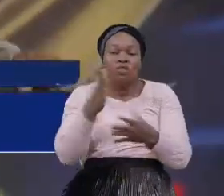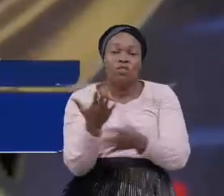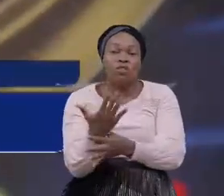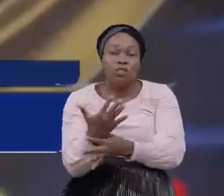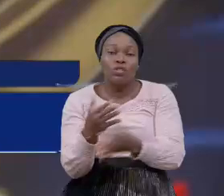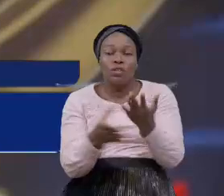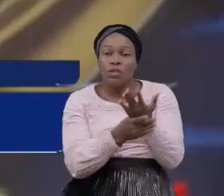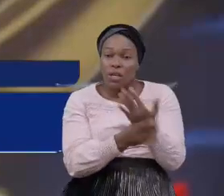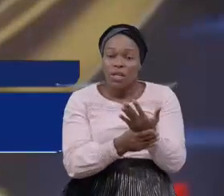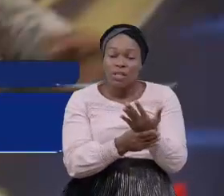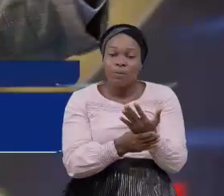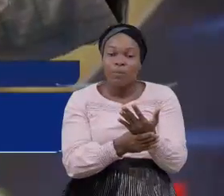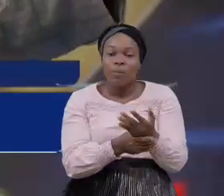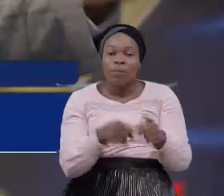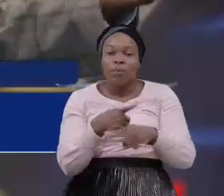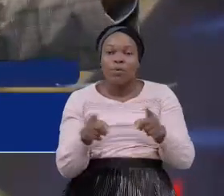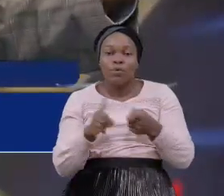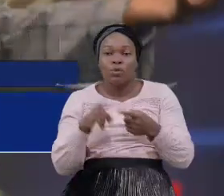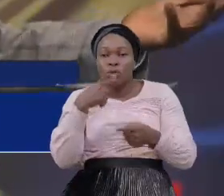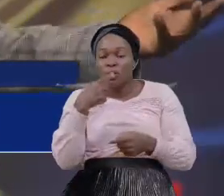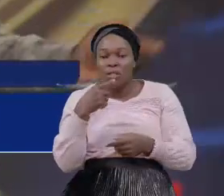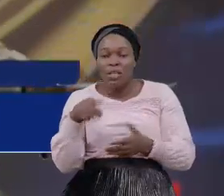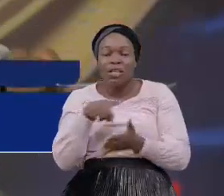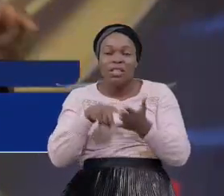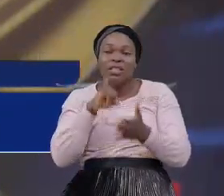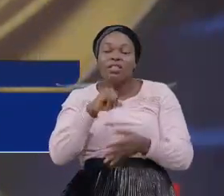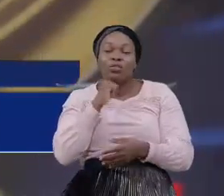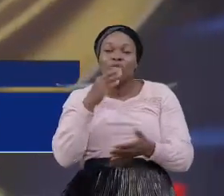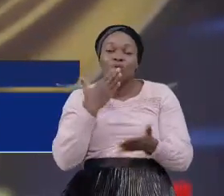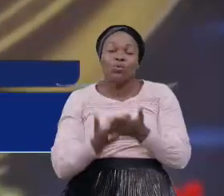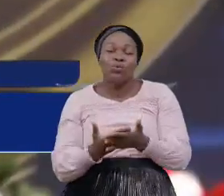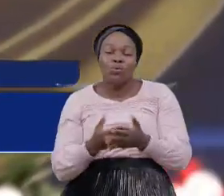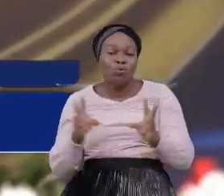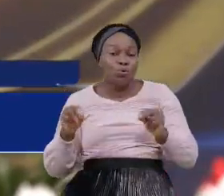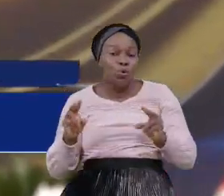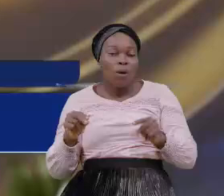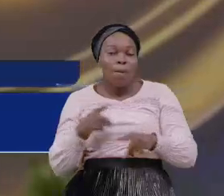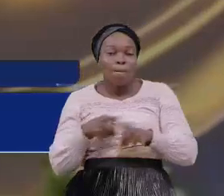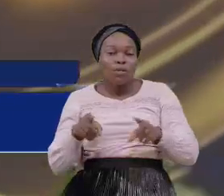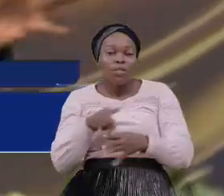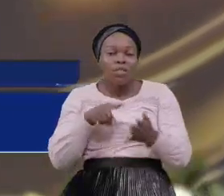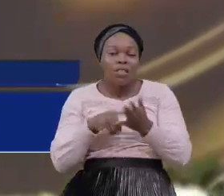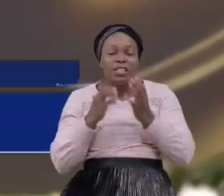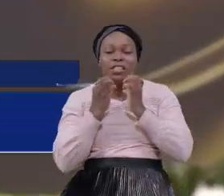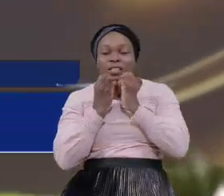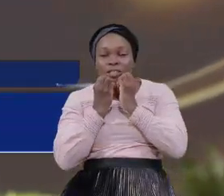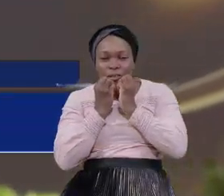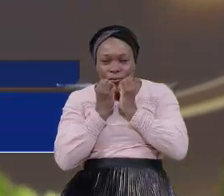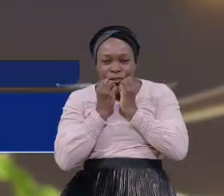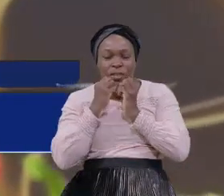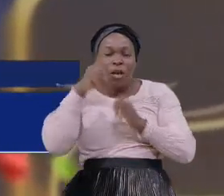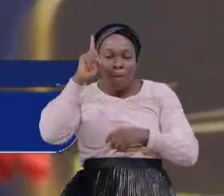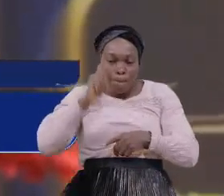go. This selfishness, this self-centeredness, this must go. And then